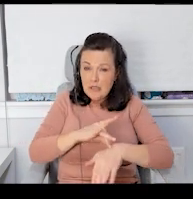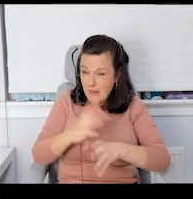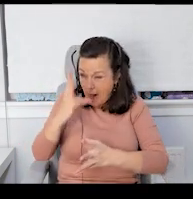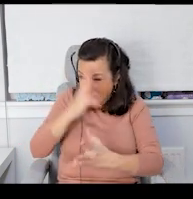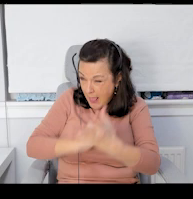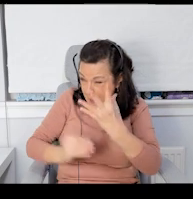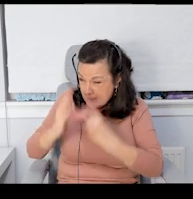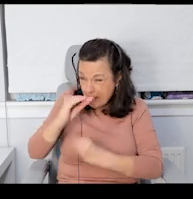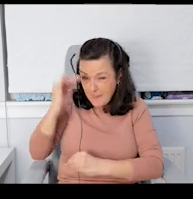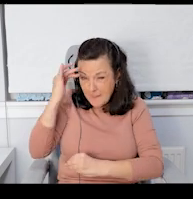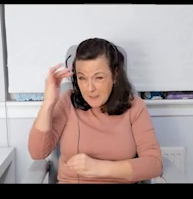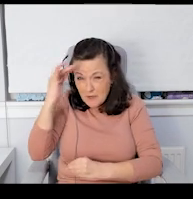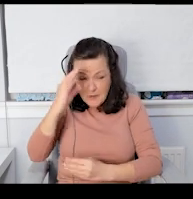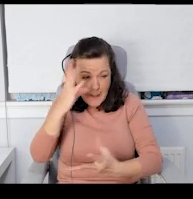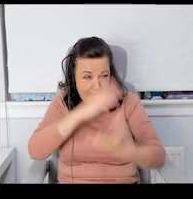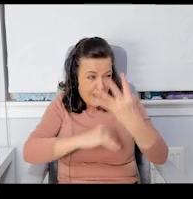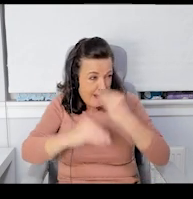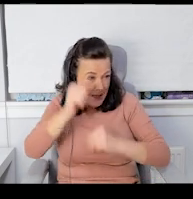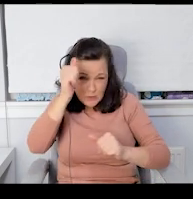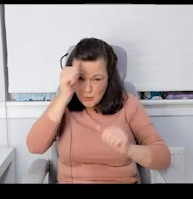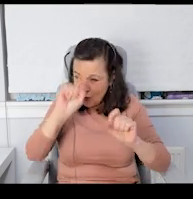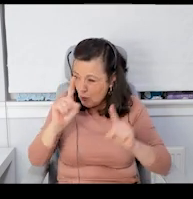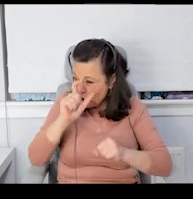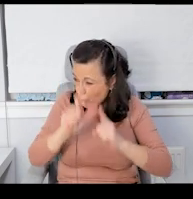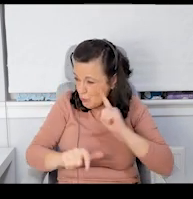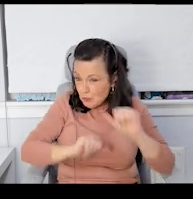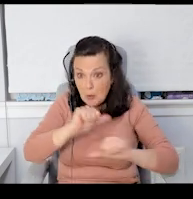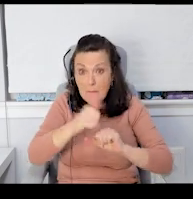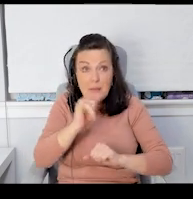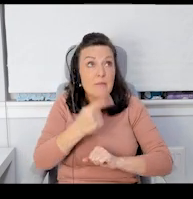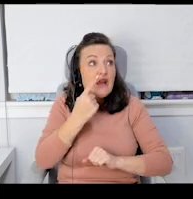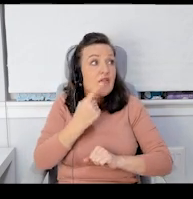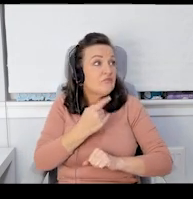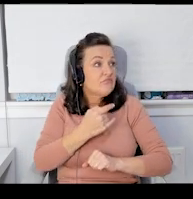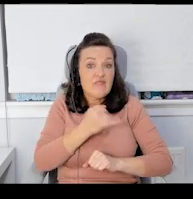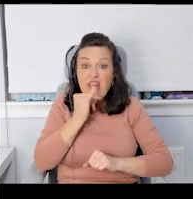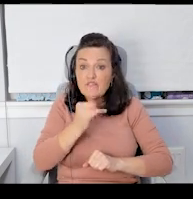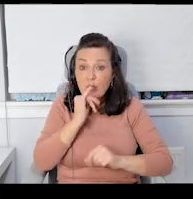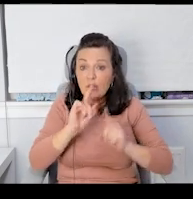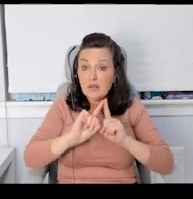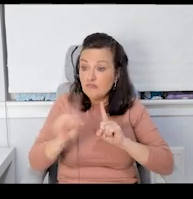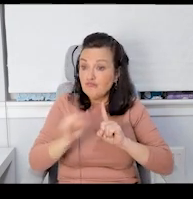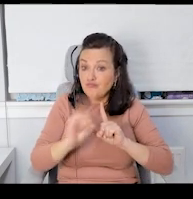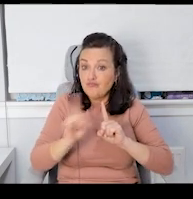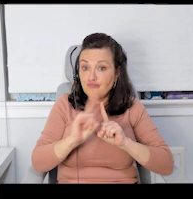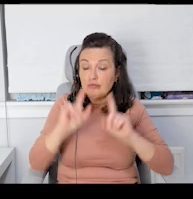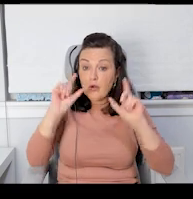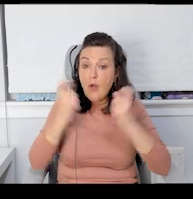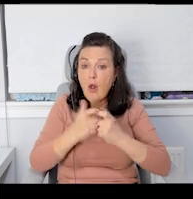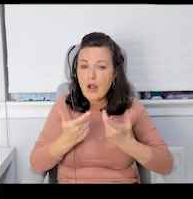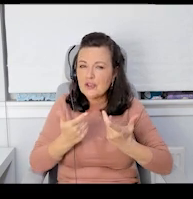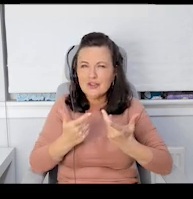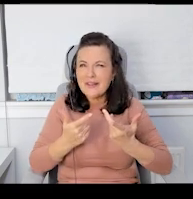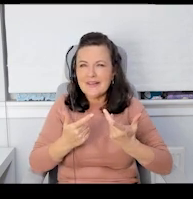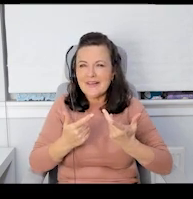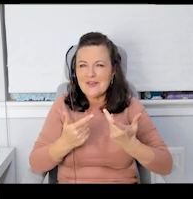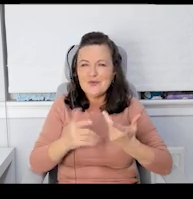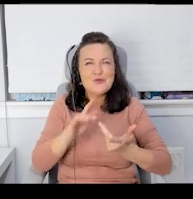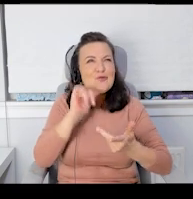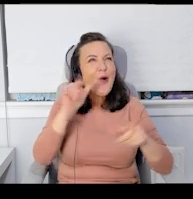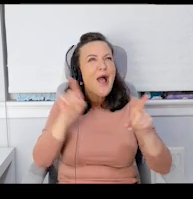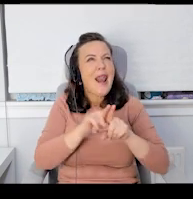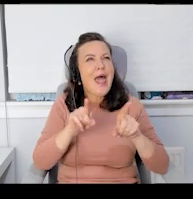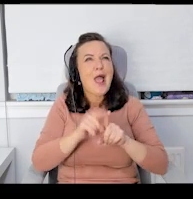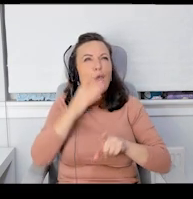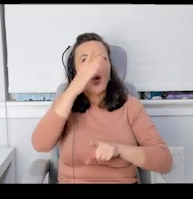embedding all the knowledge that you're learning in college, maybe one day a week, in your day-to-day job as well. So it's not a case